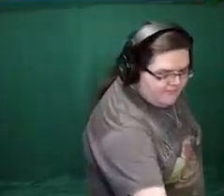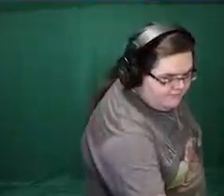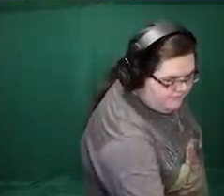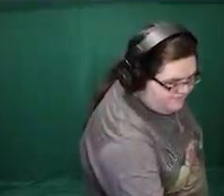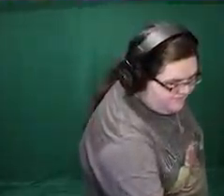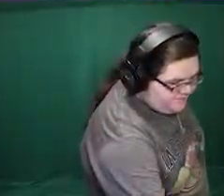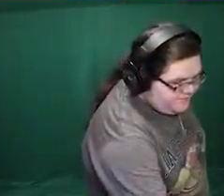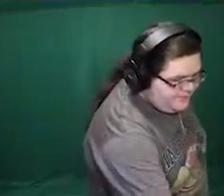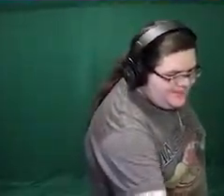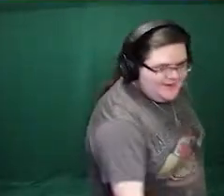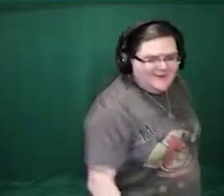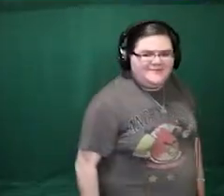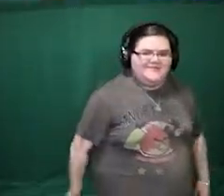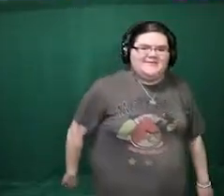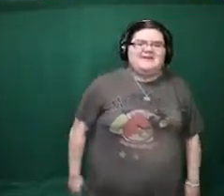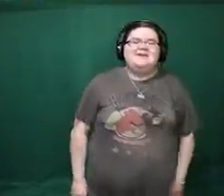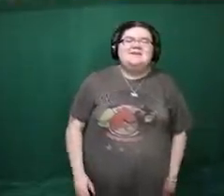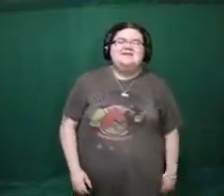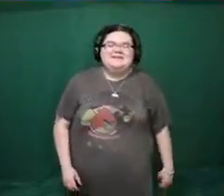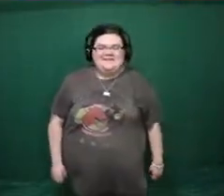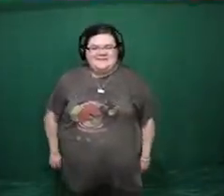All my homies hate this game.